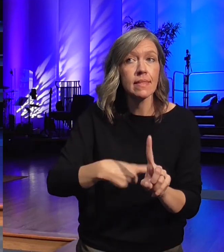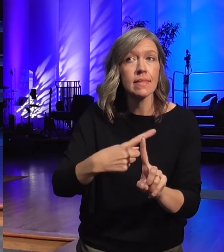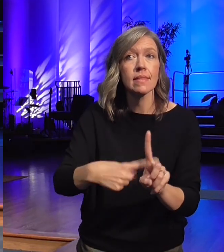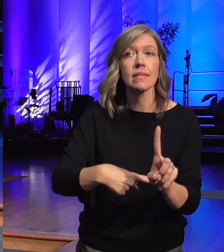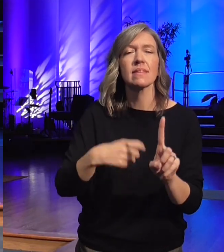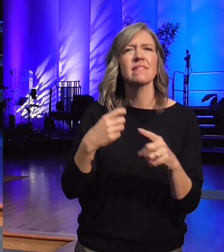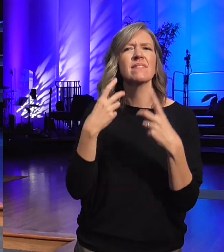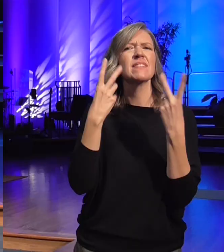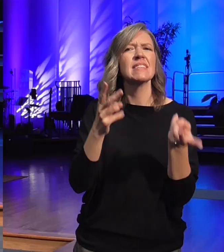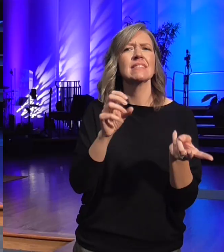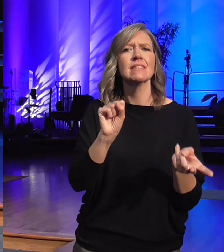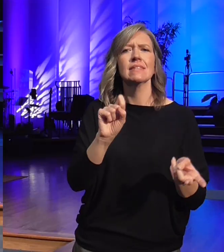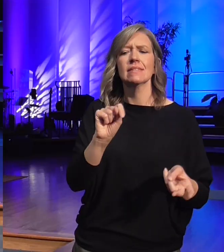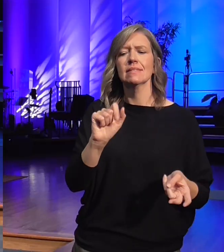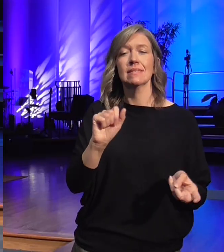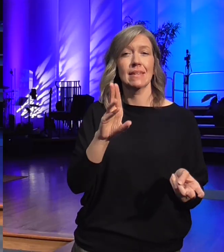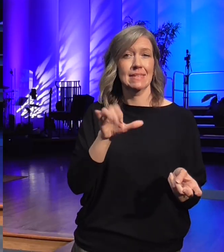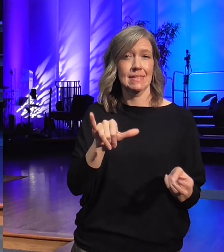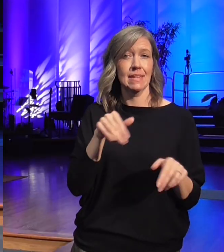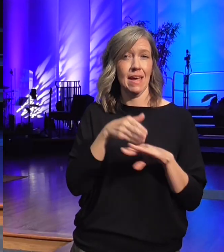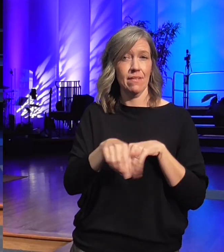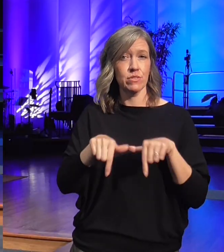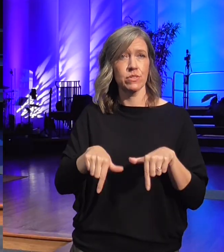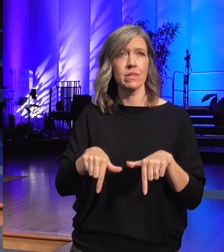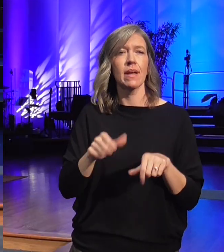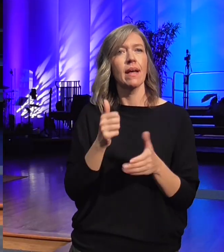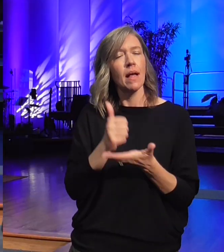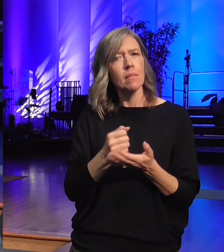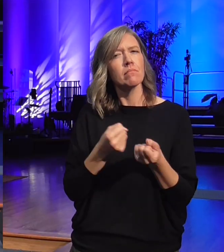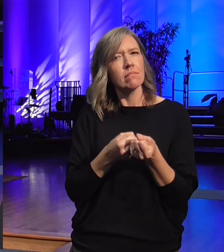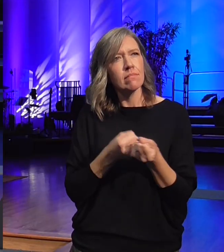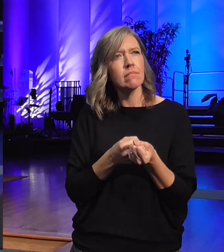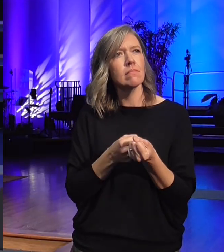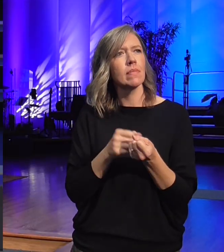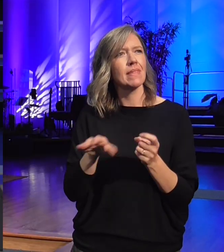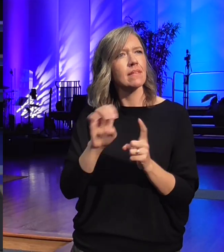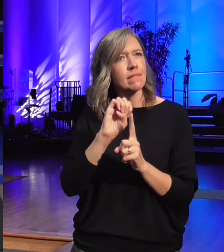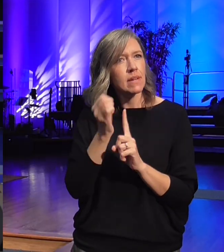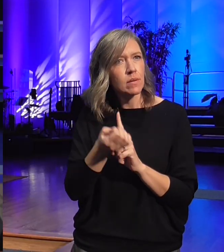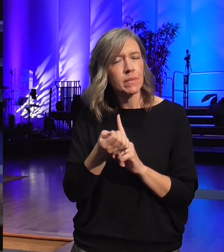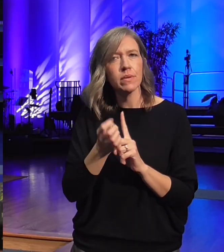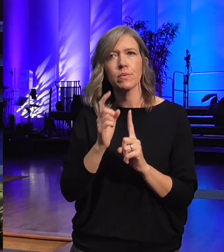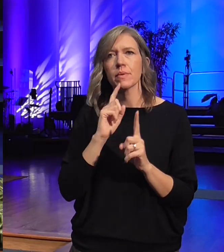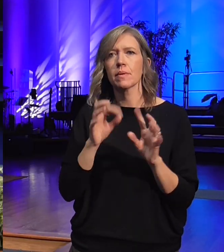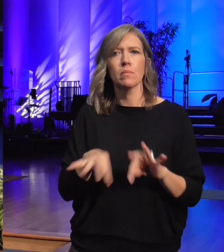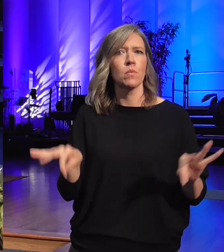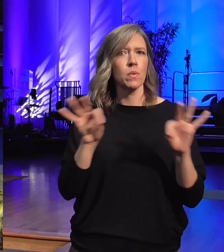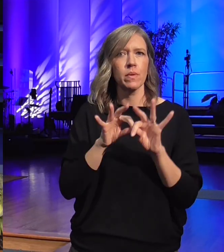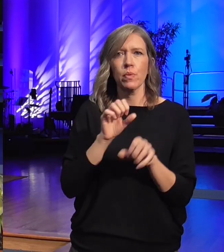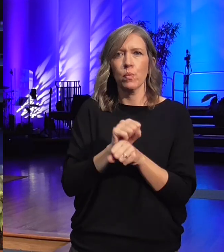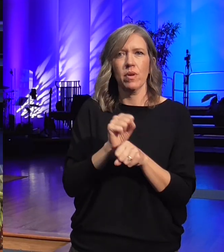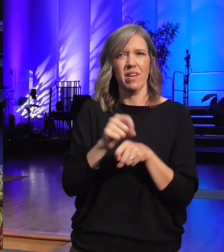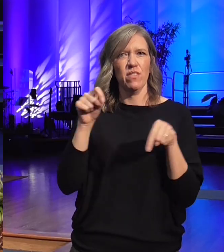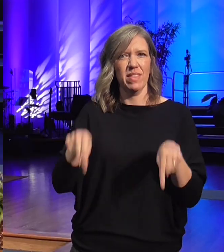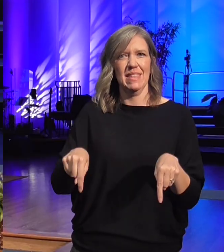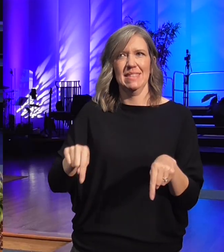and help be a part of creating this environment that is such an essential part of the work we do as spiritual community,